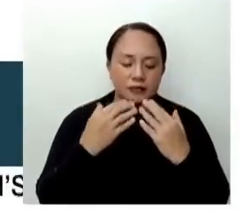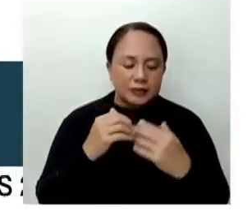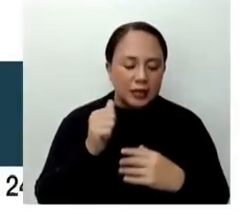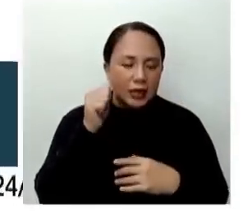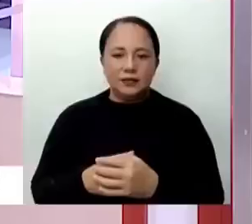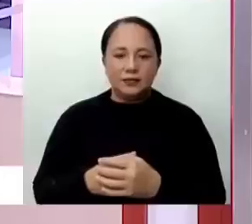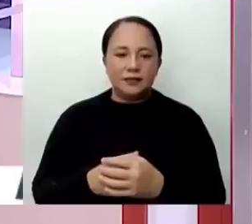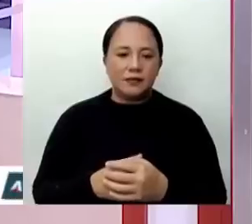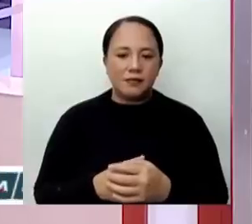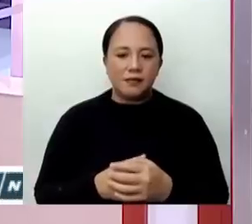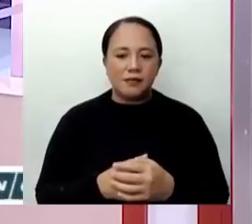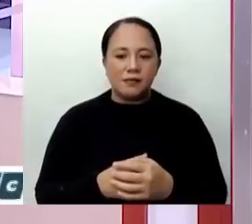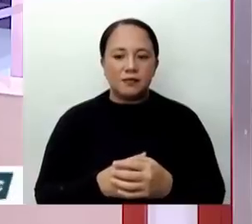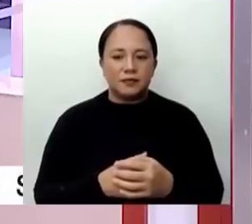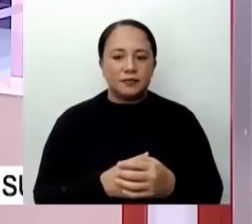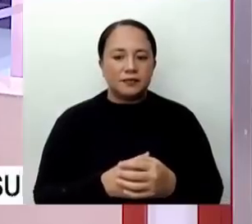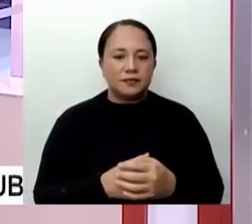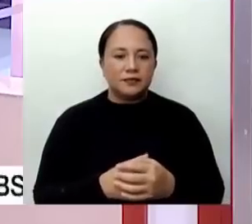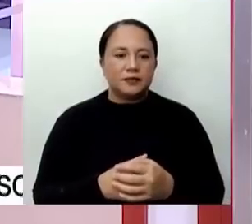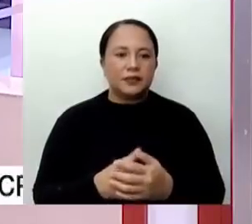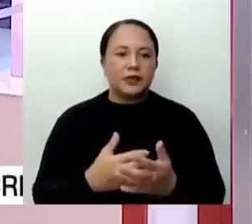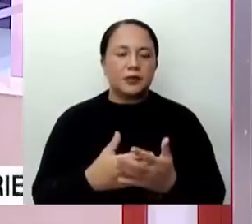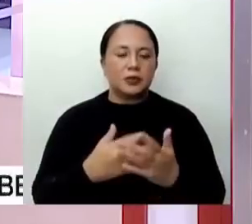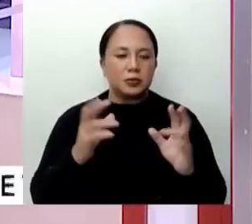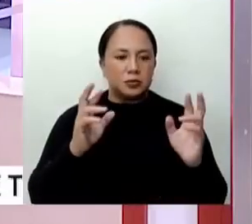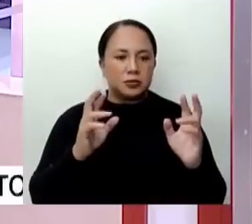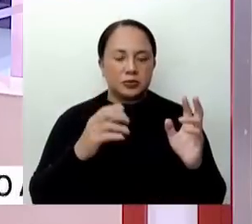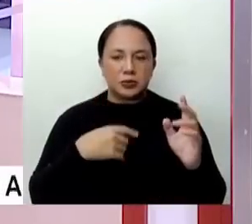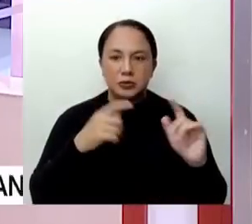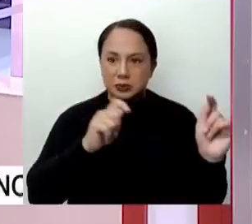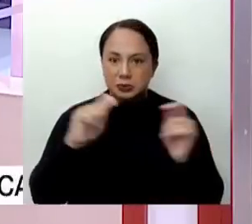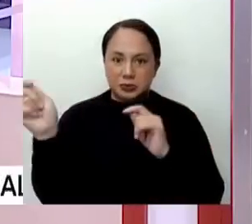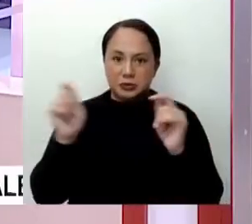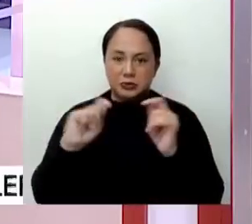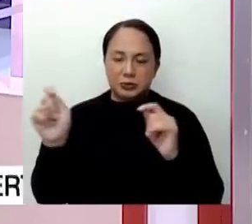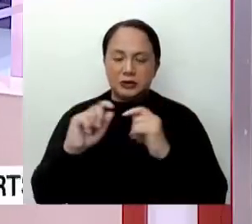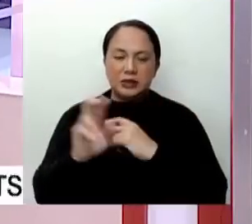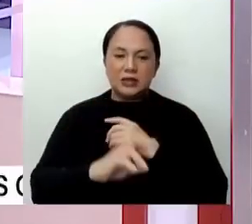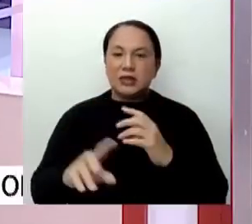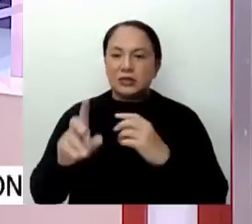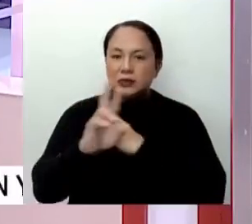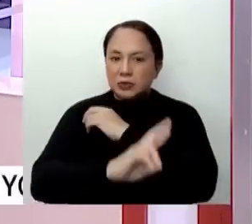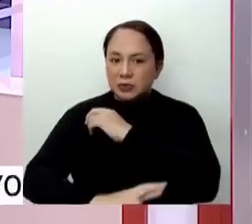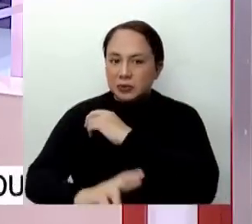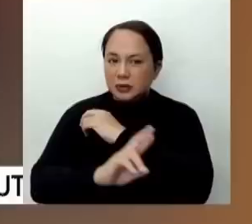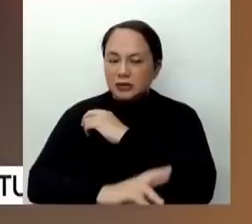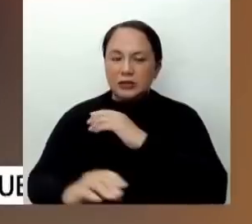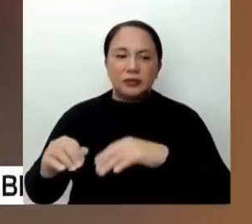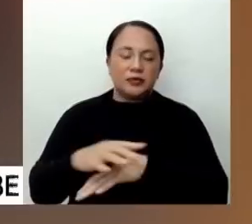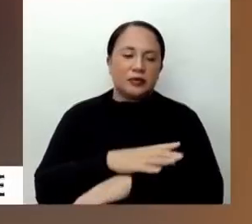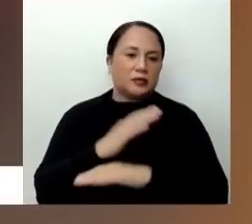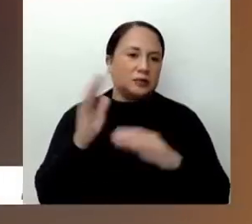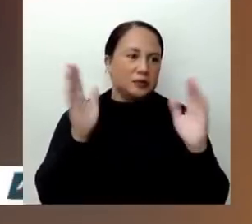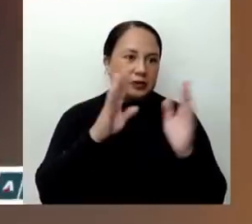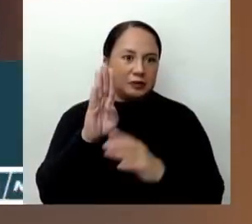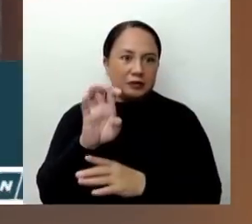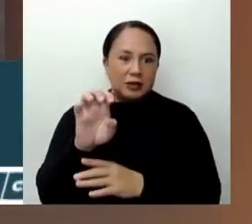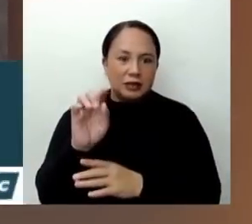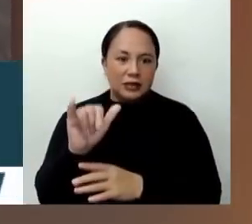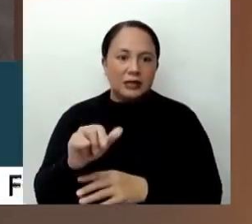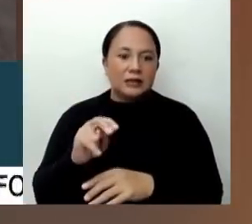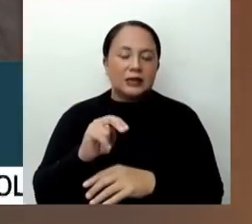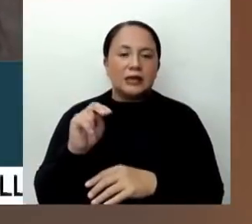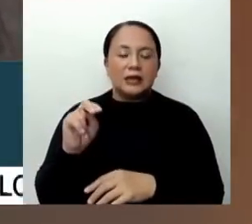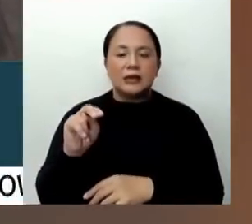weather update. Preemptive evacuations continue in several regions as well, seen to be affected by Typhoon Betty. The National Disaster